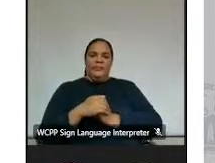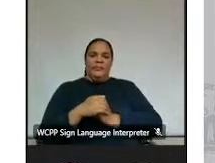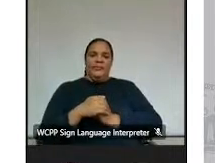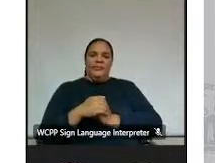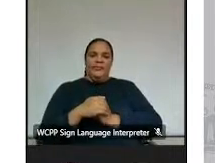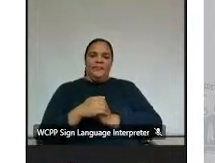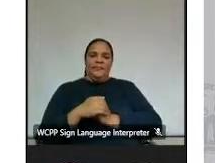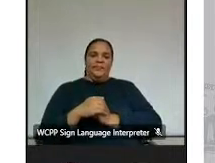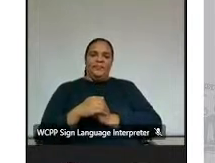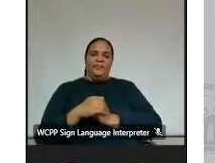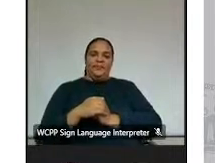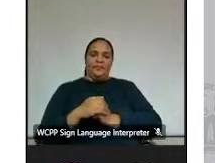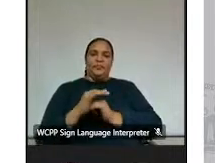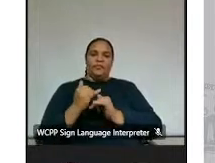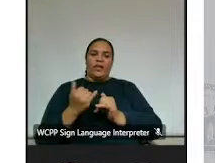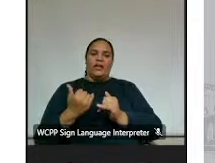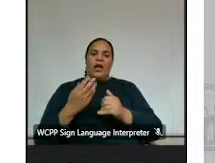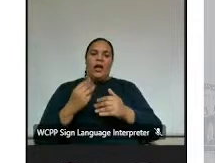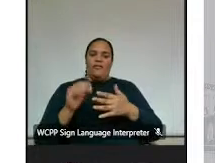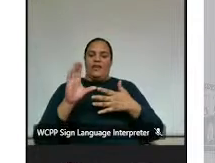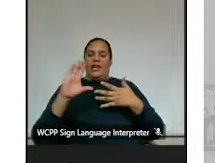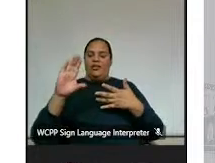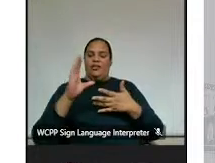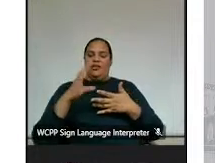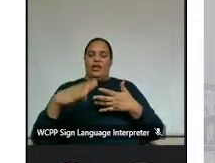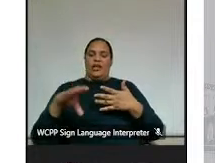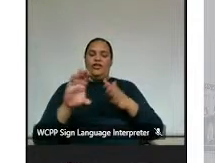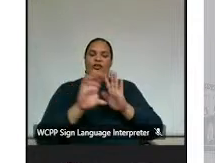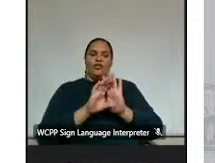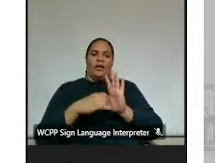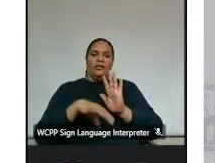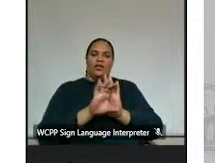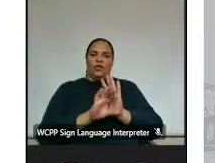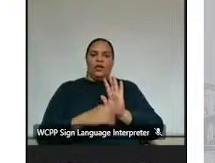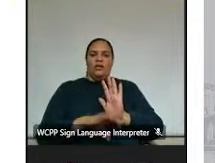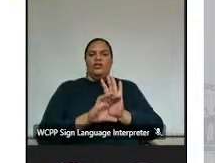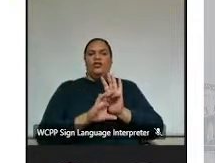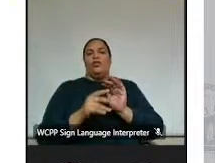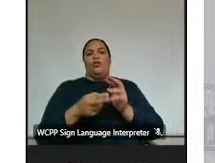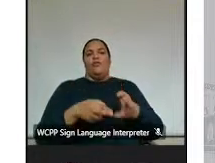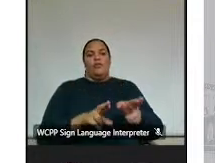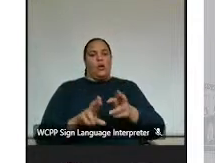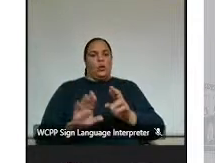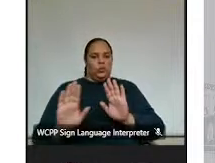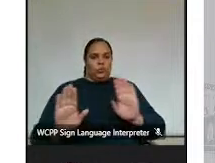We also cover the categorization of roads.